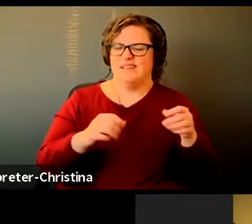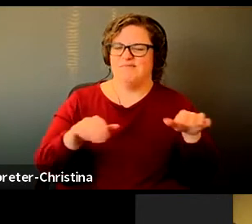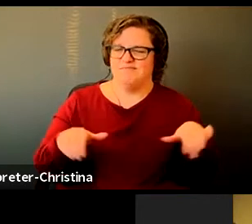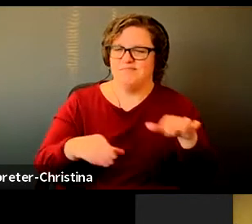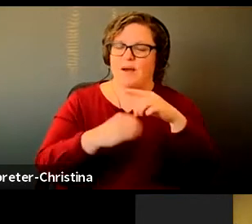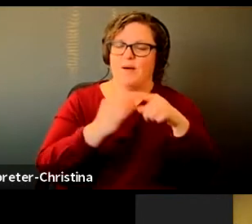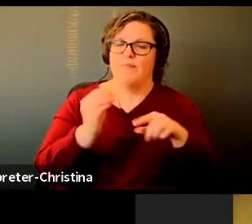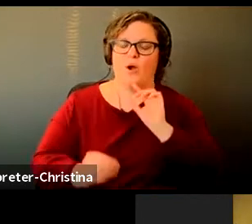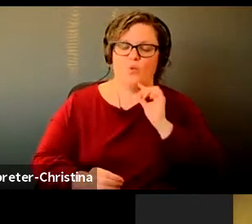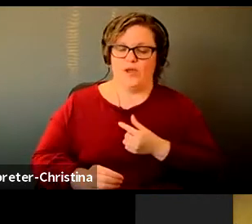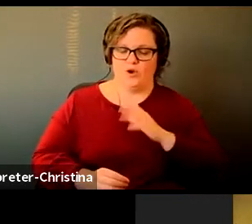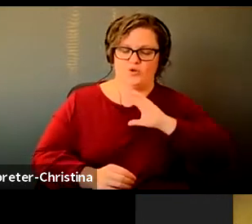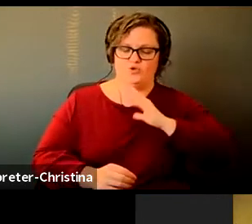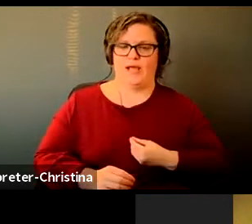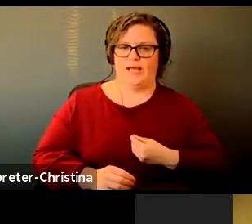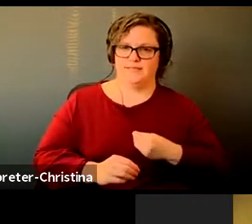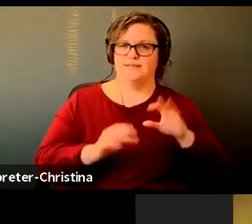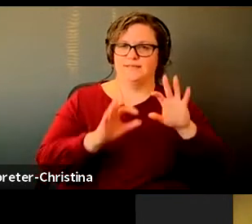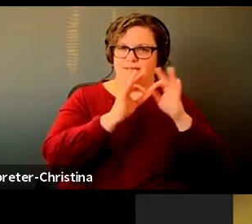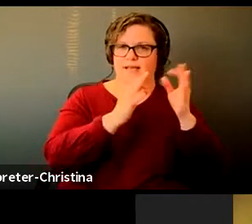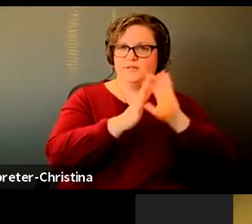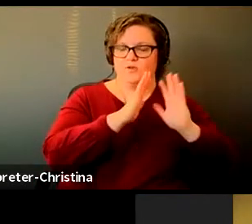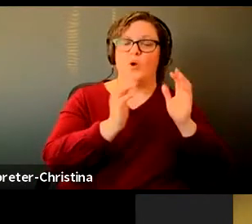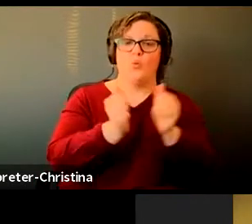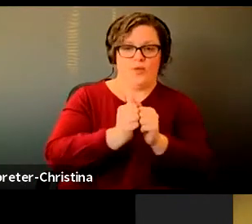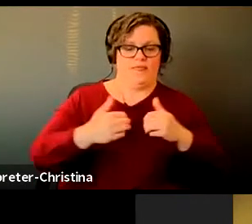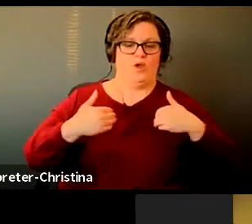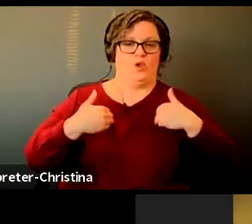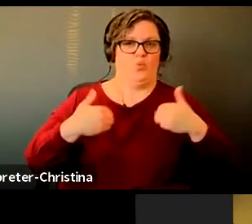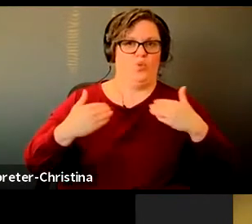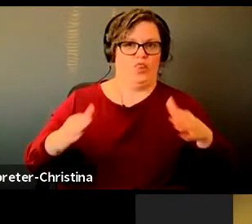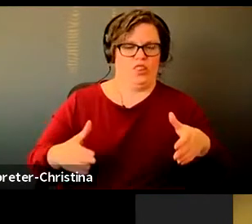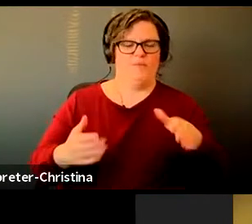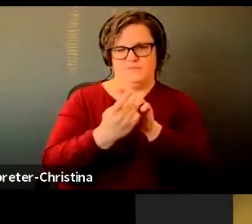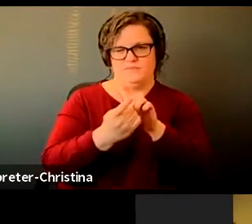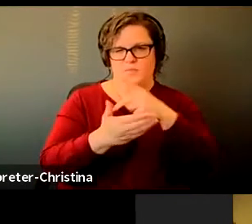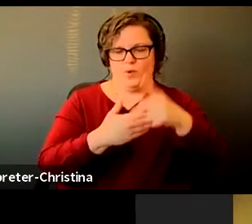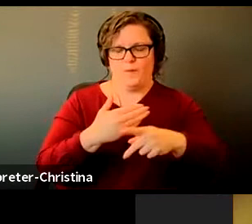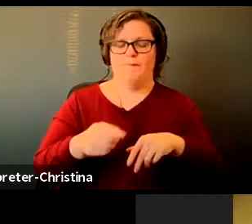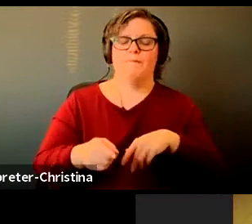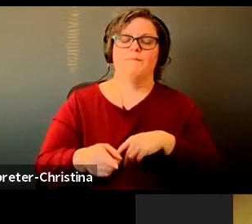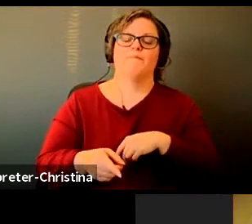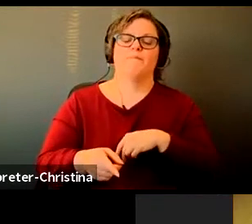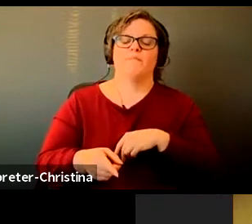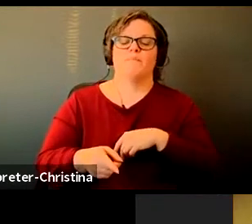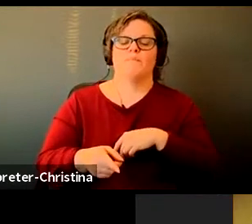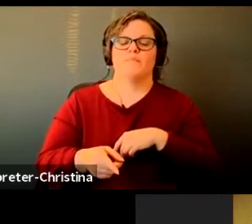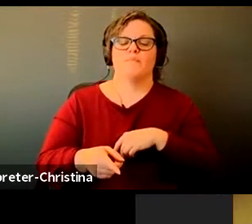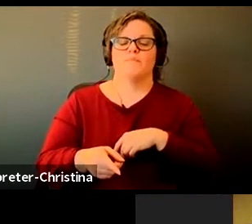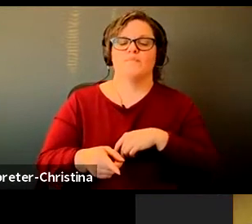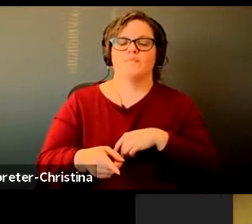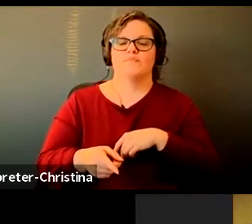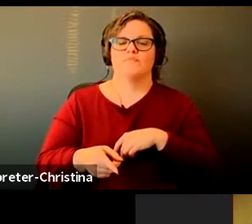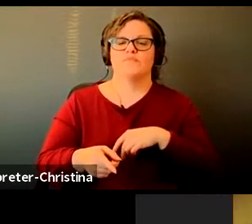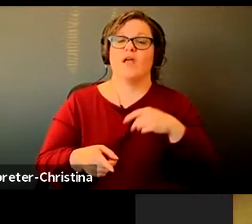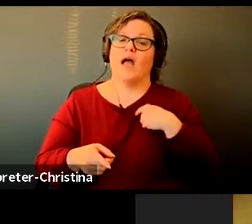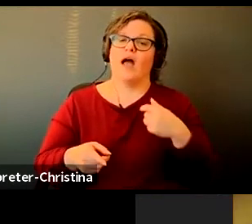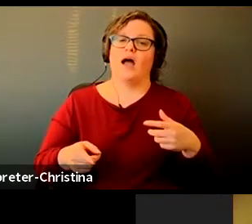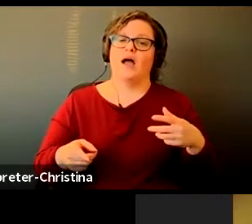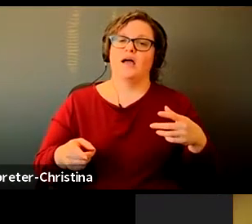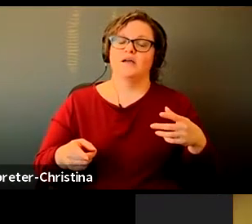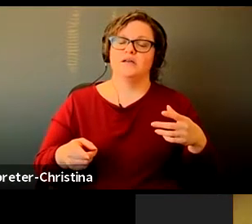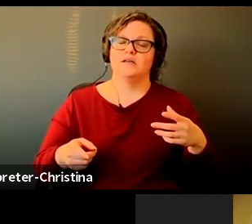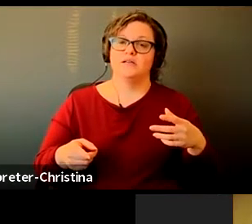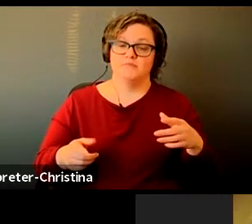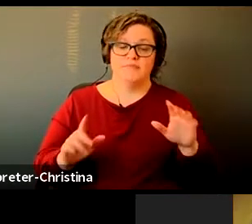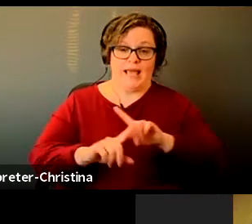ancestries, with a group of youth that I was working with, And then I did the exercise myself and I